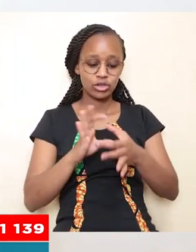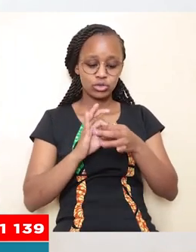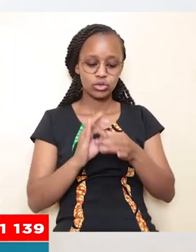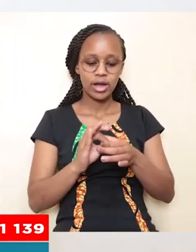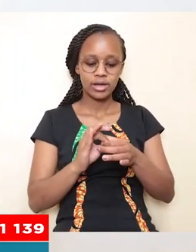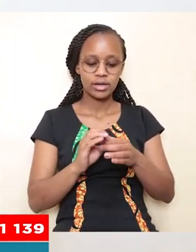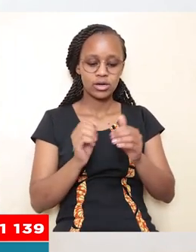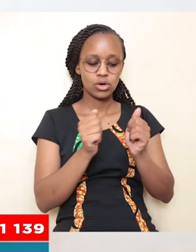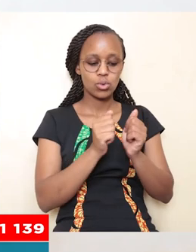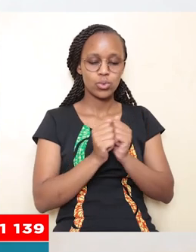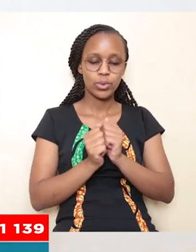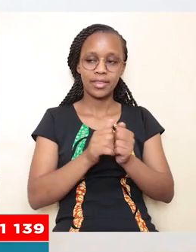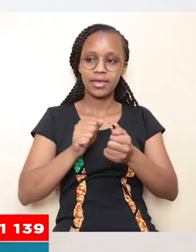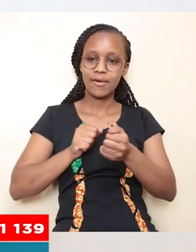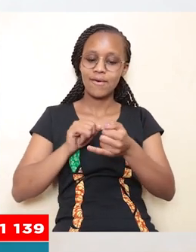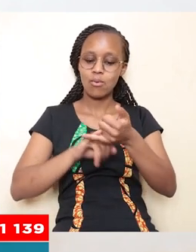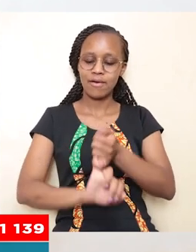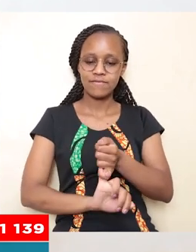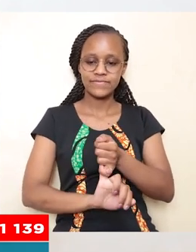joined to his wife,